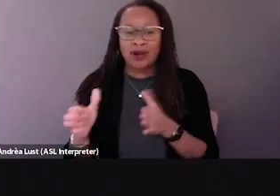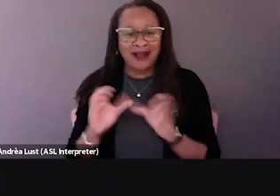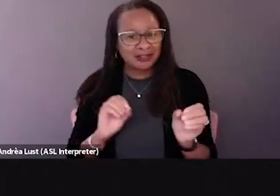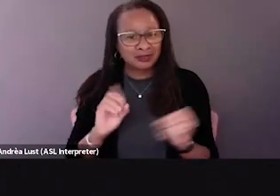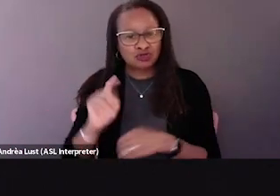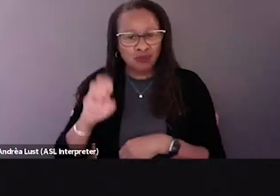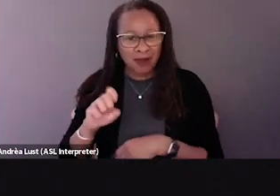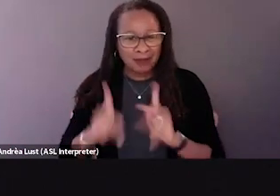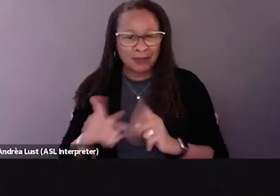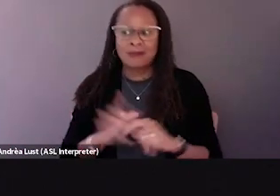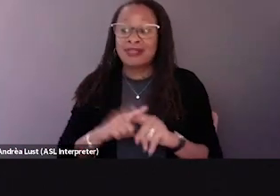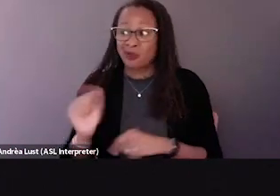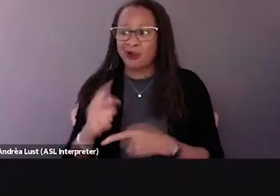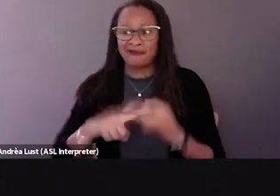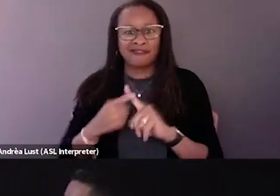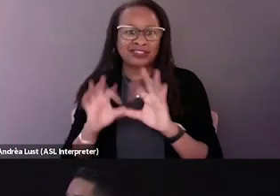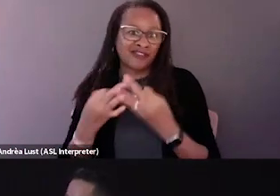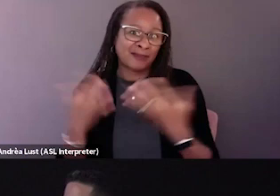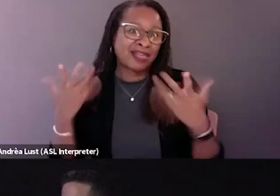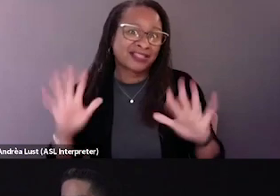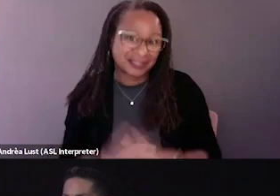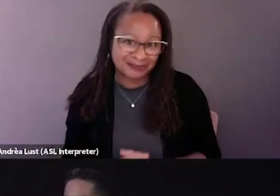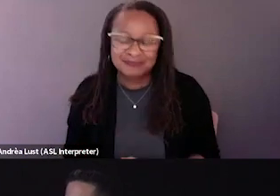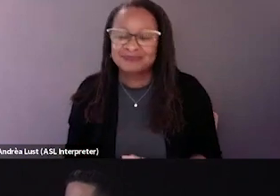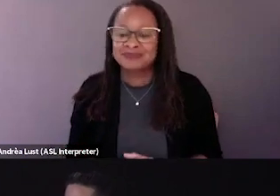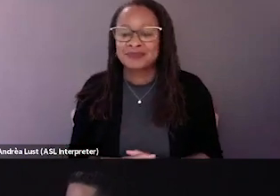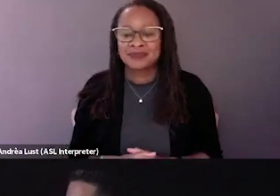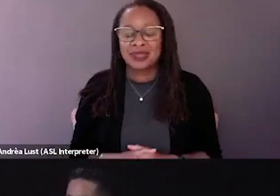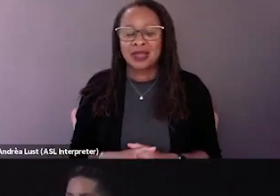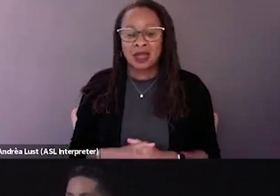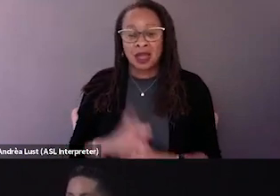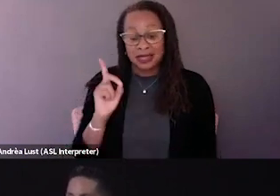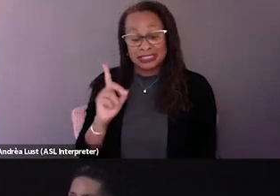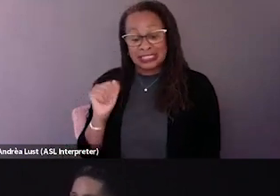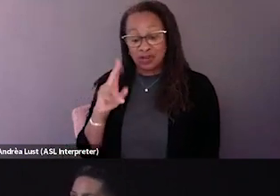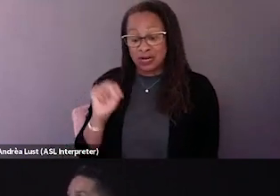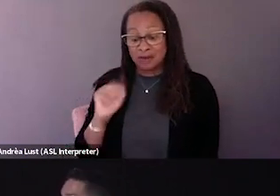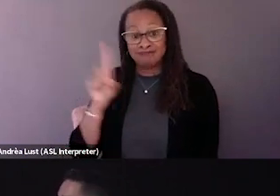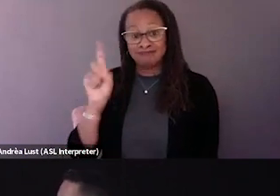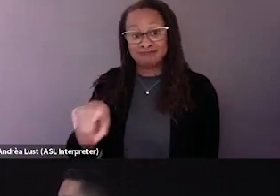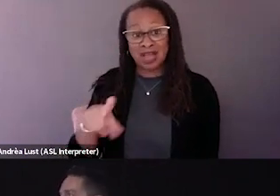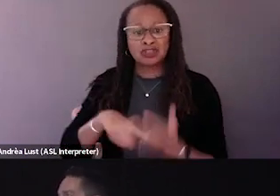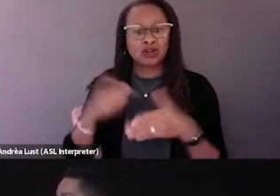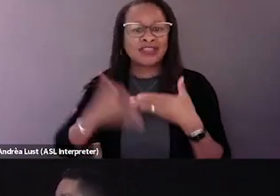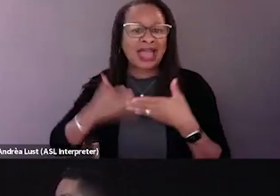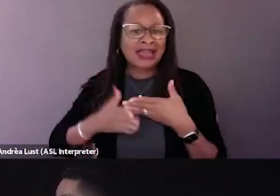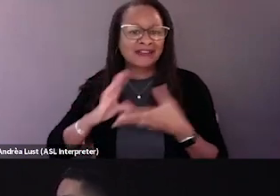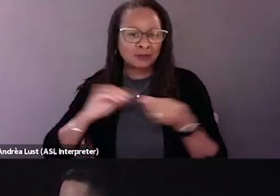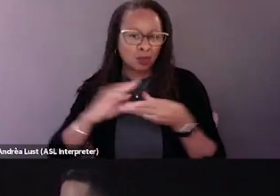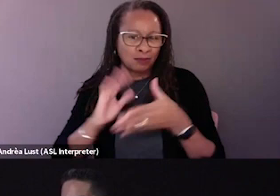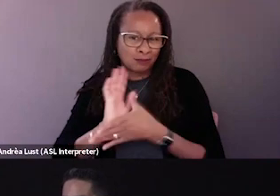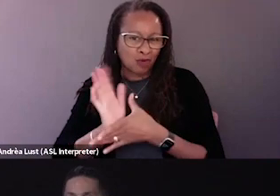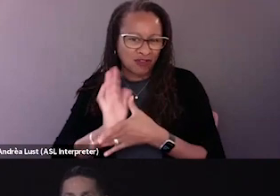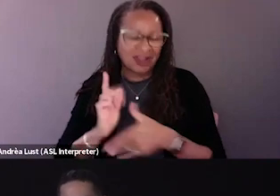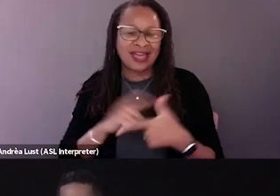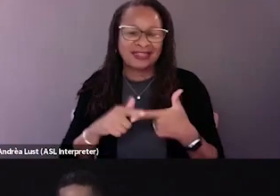happen to be all friends and family. So, Darren, I want to ask you. I want to start at the end and ask you about the ending